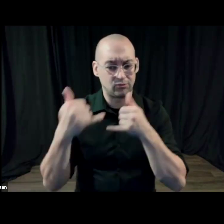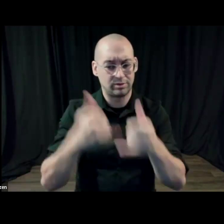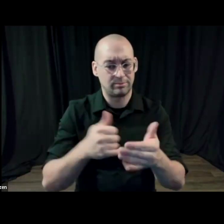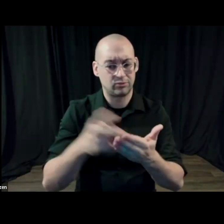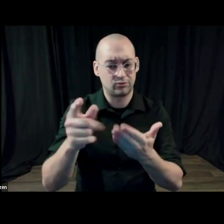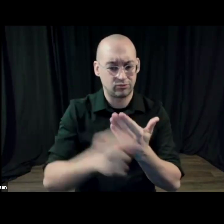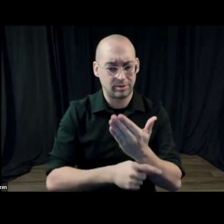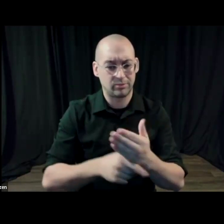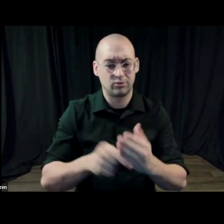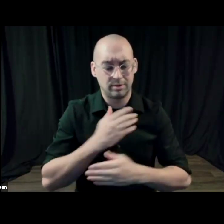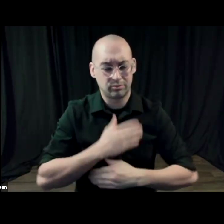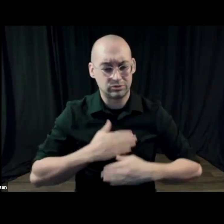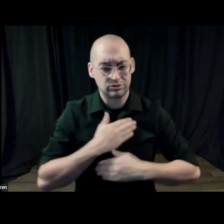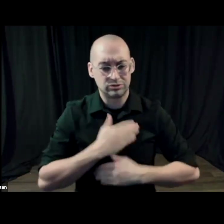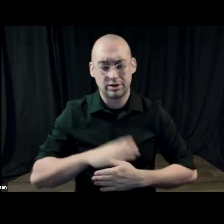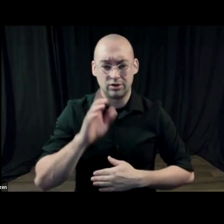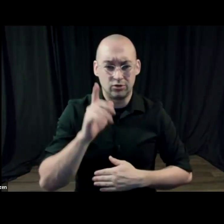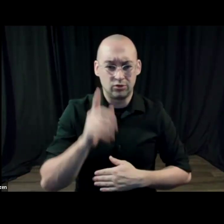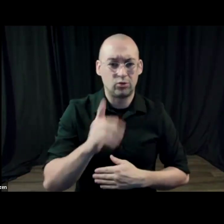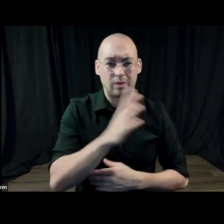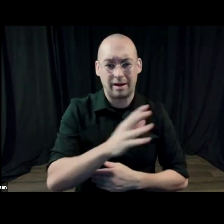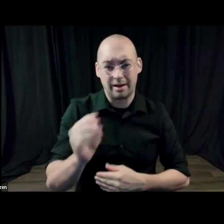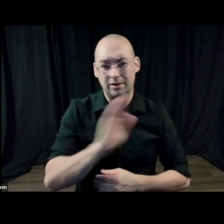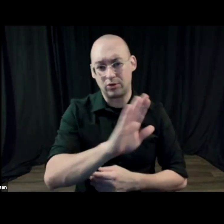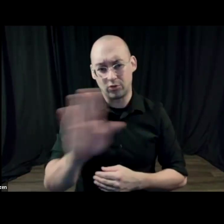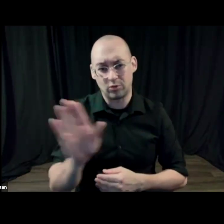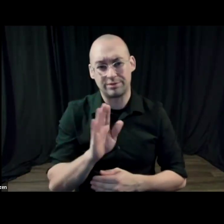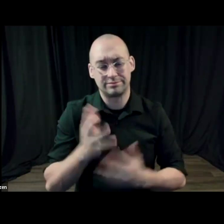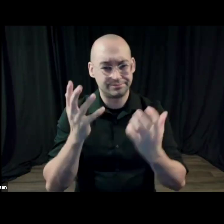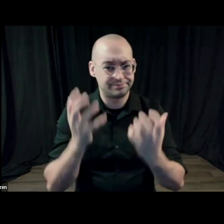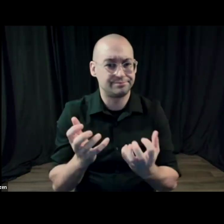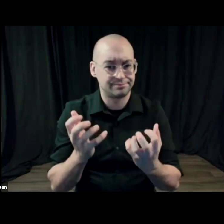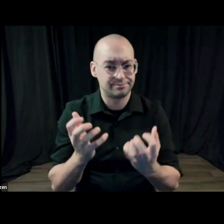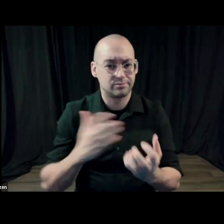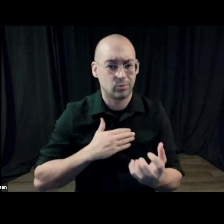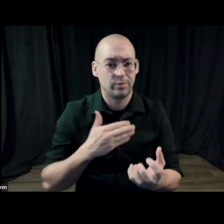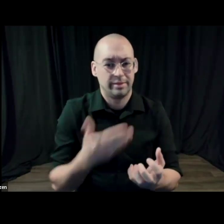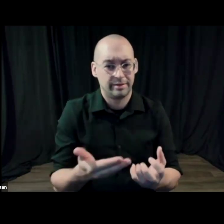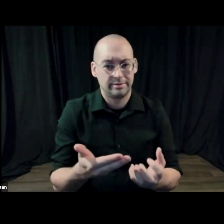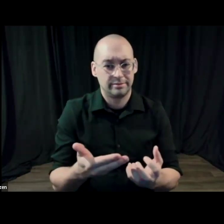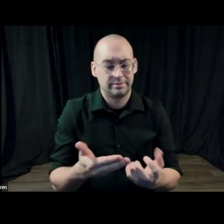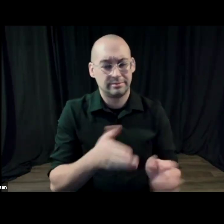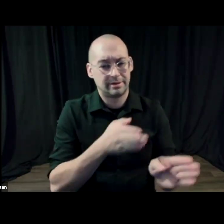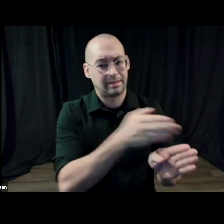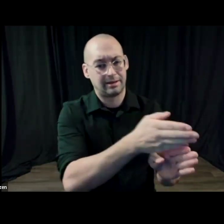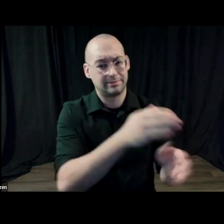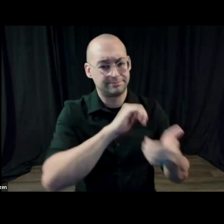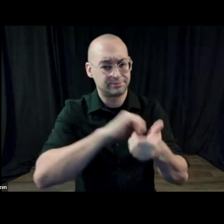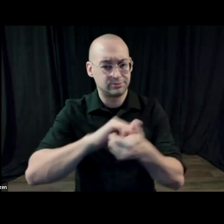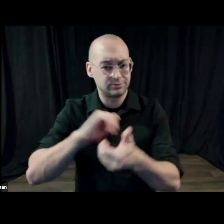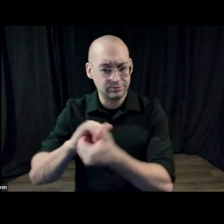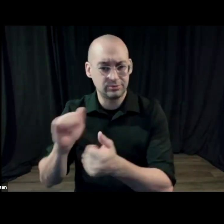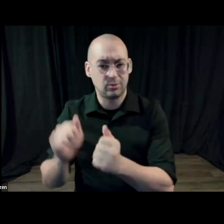We appreciate you and your desire and willingness to align and collaborate with us on